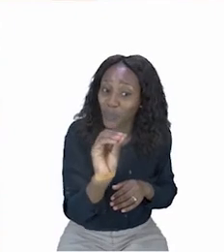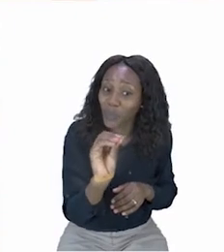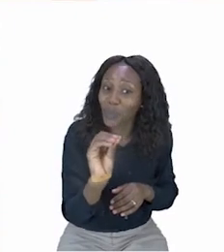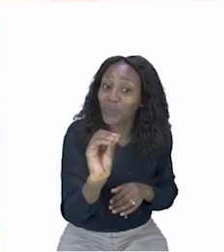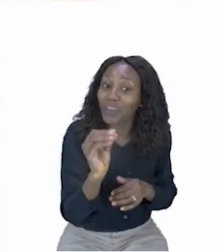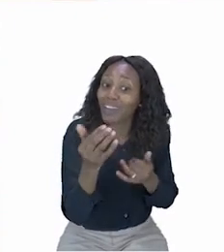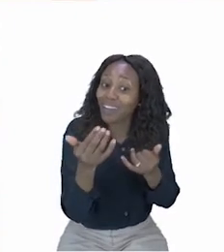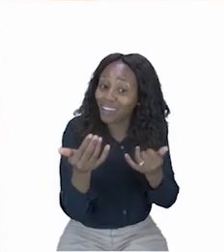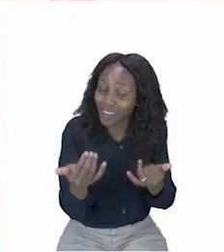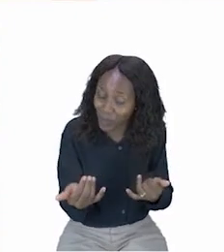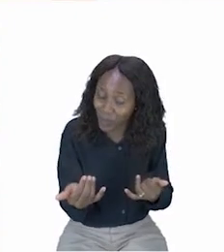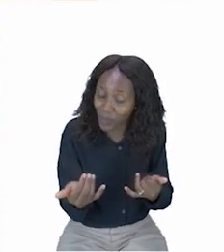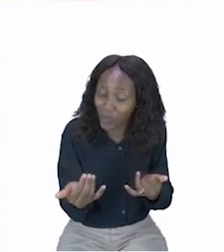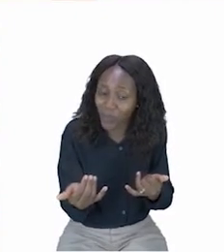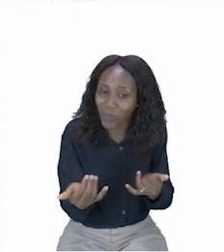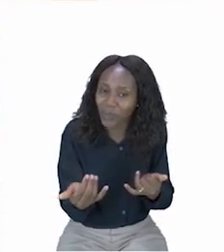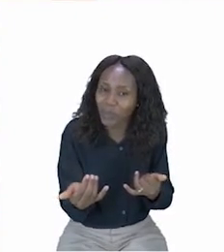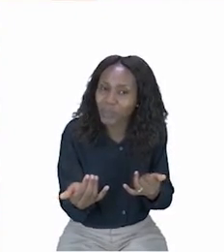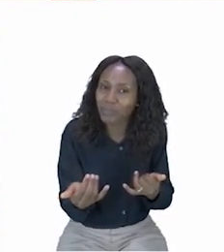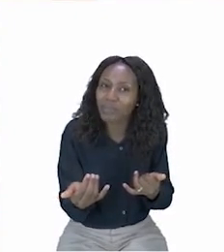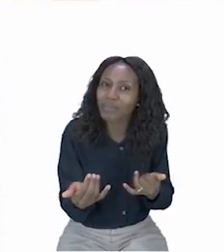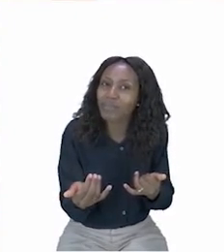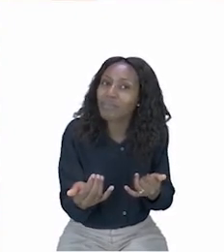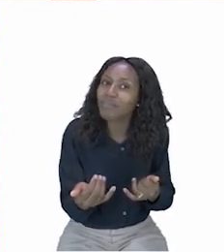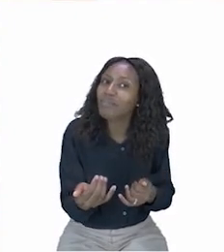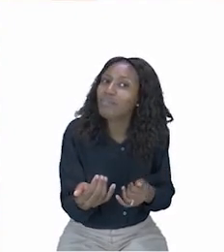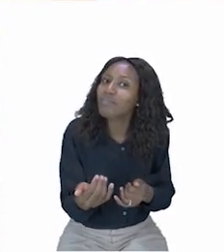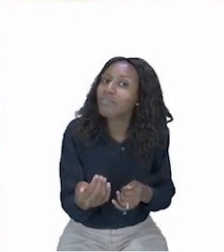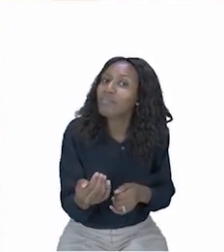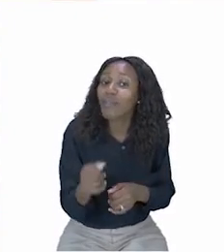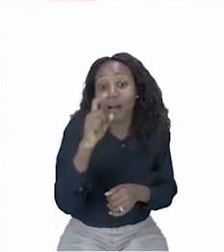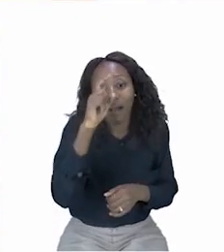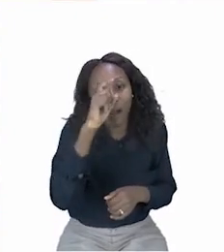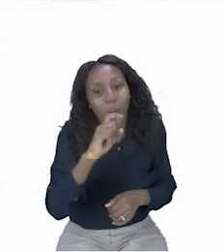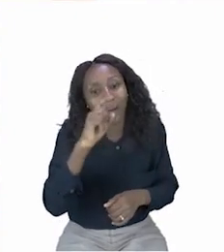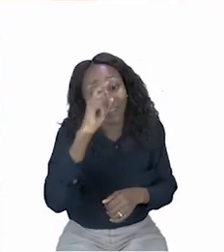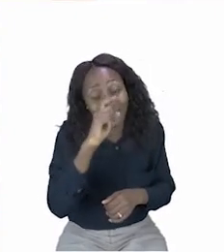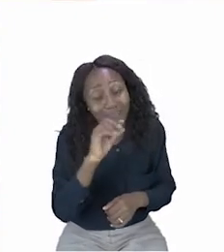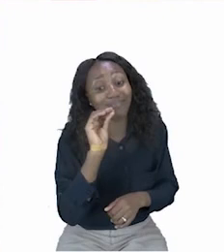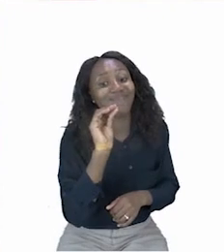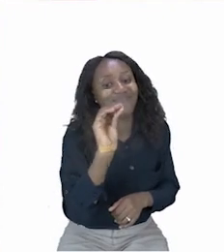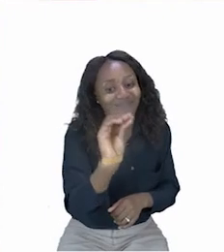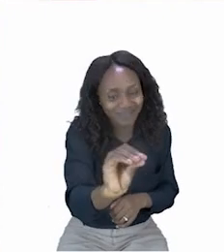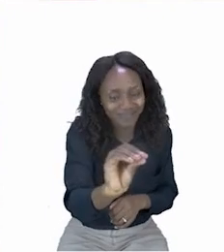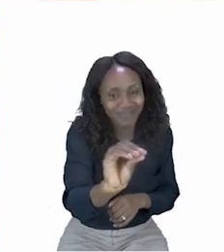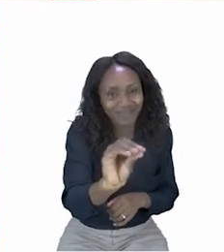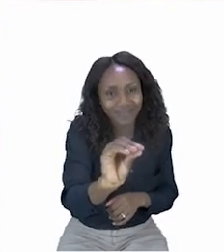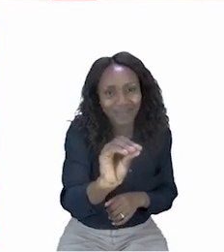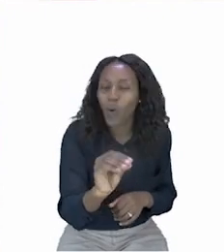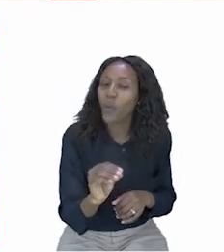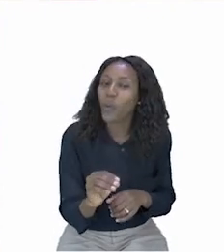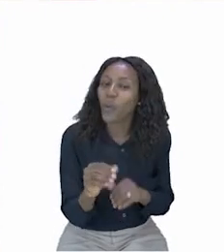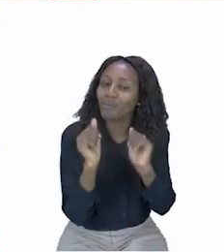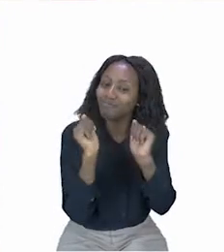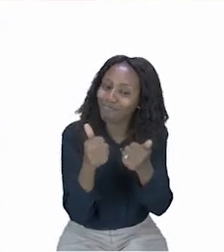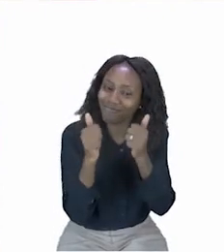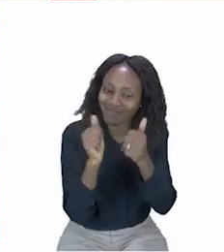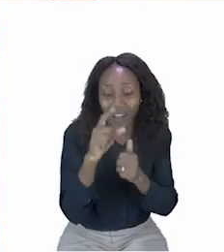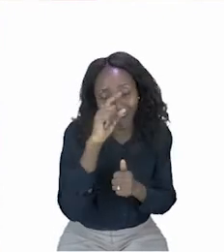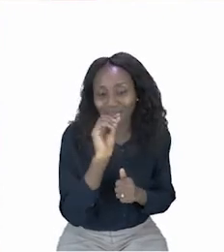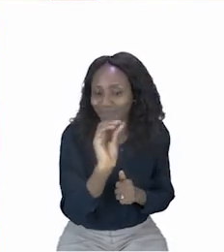side for mother and father is sister. There we go,